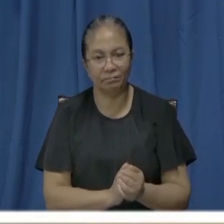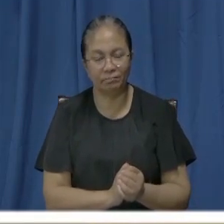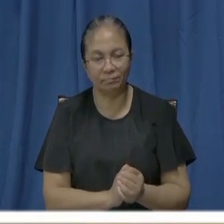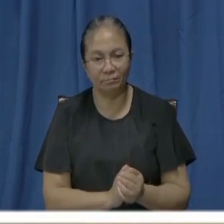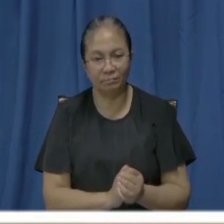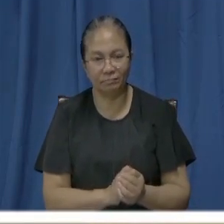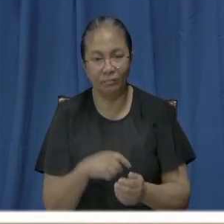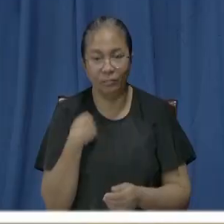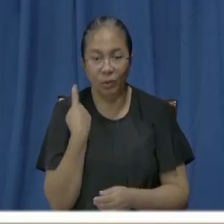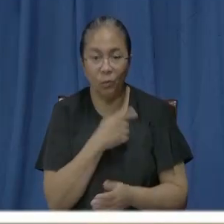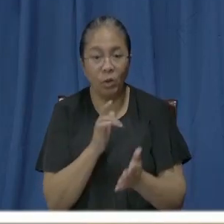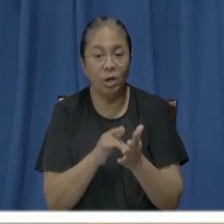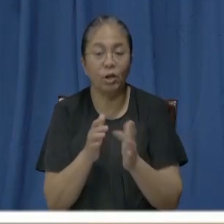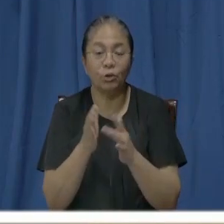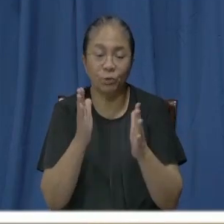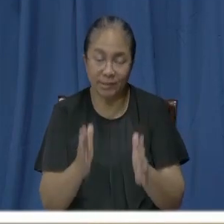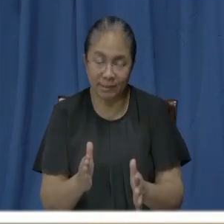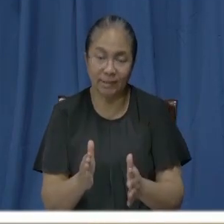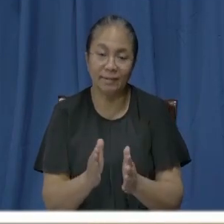Are you hearing me?